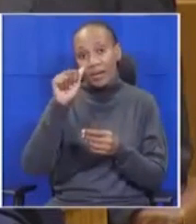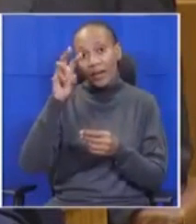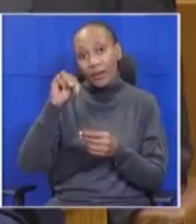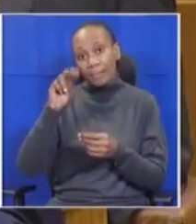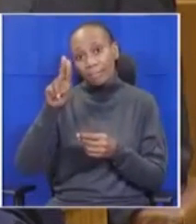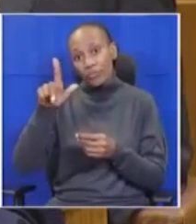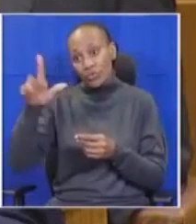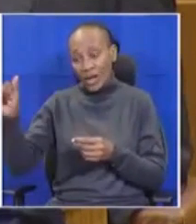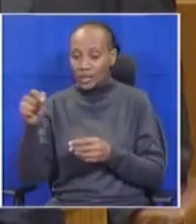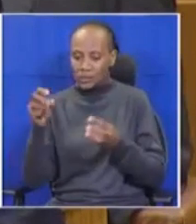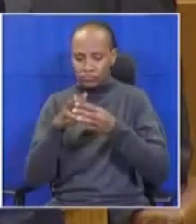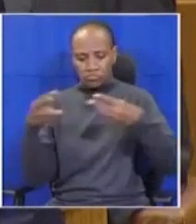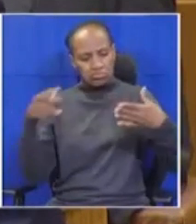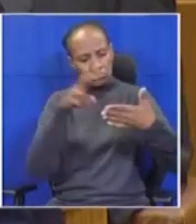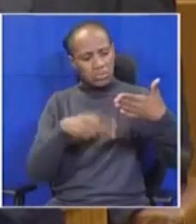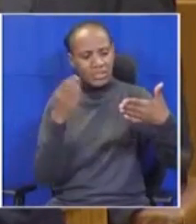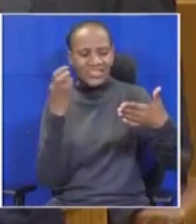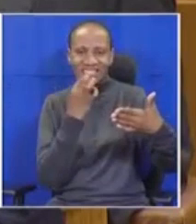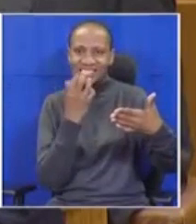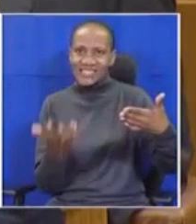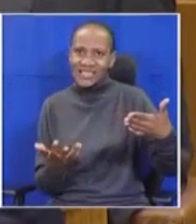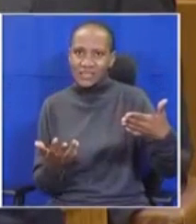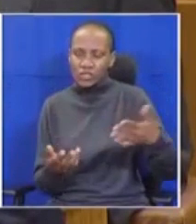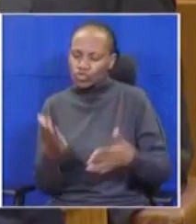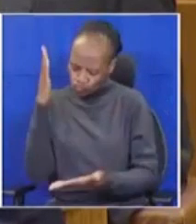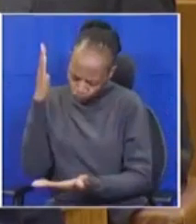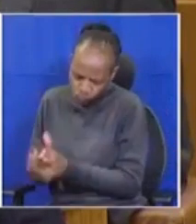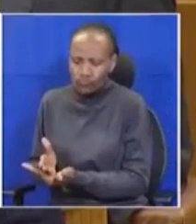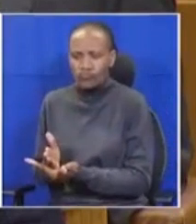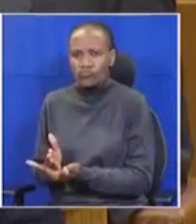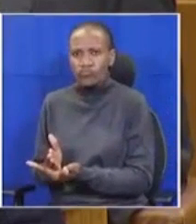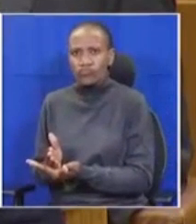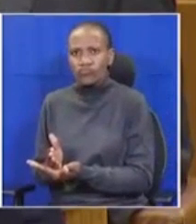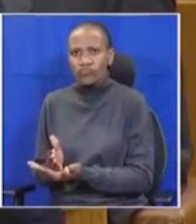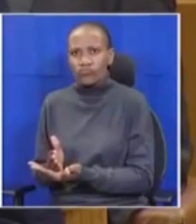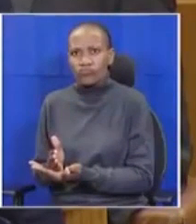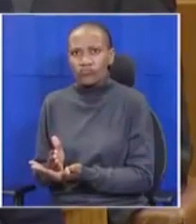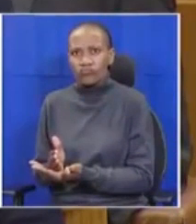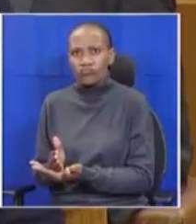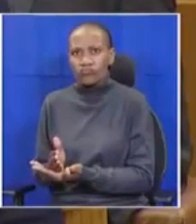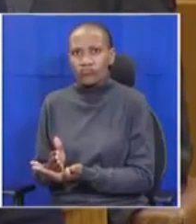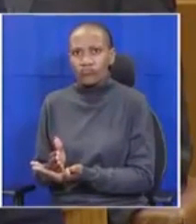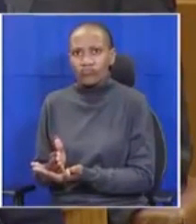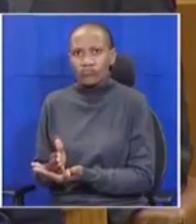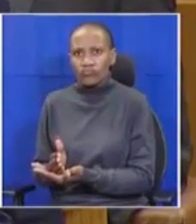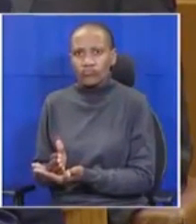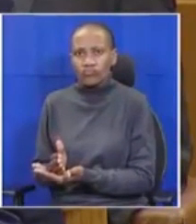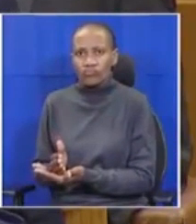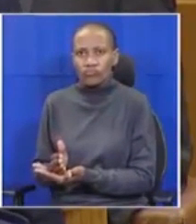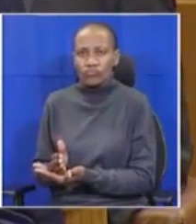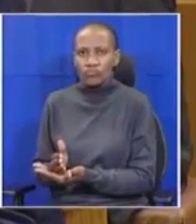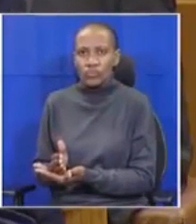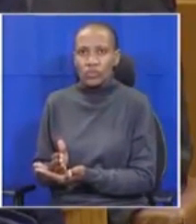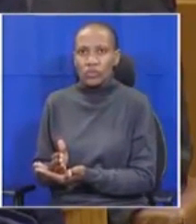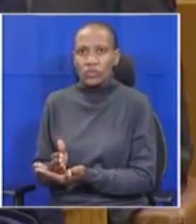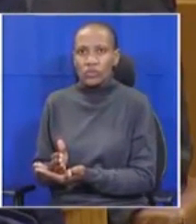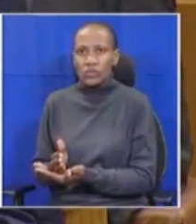says, in fact, without doubt, this is in a nationally televised debate, he